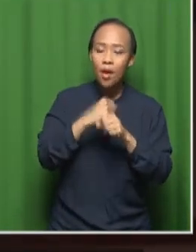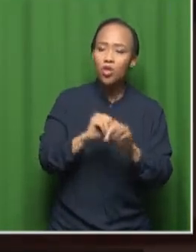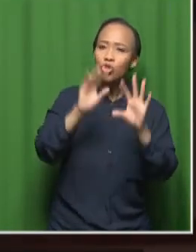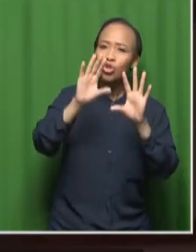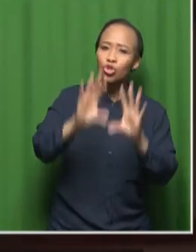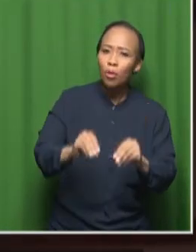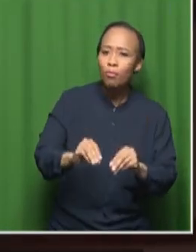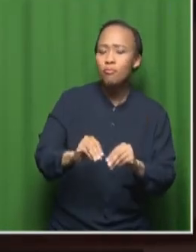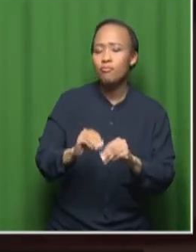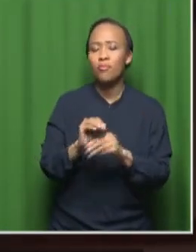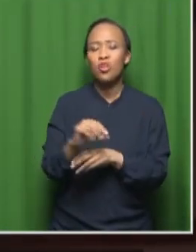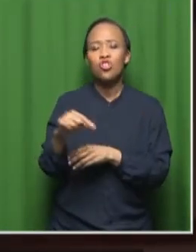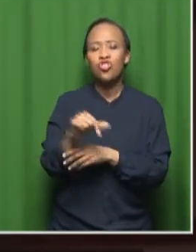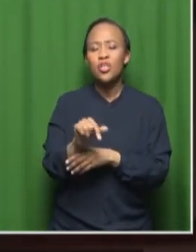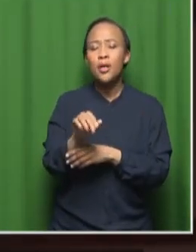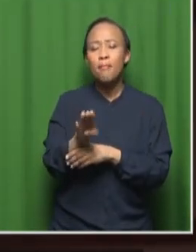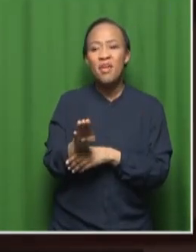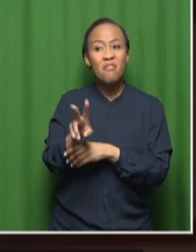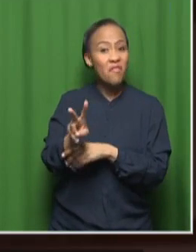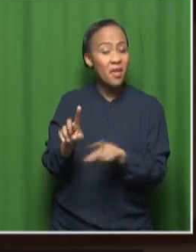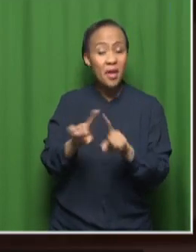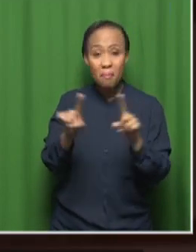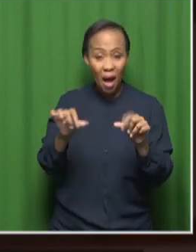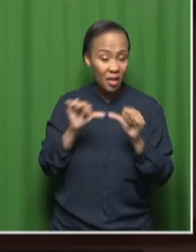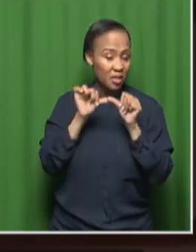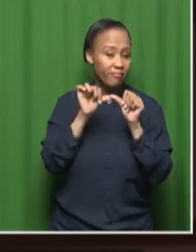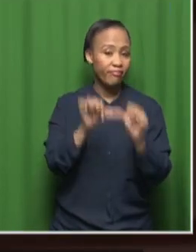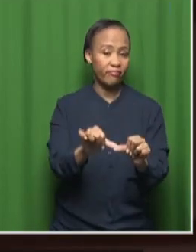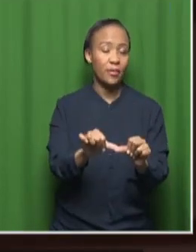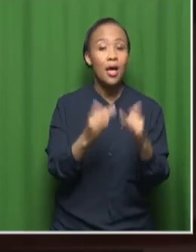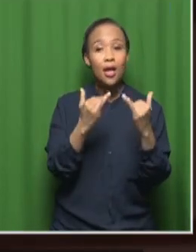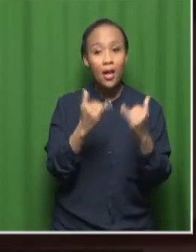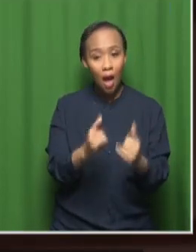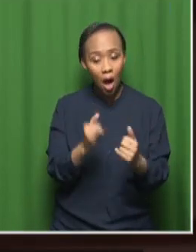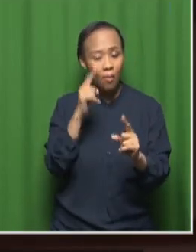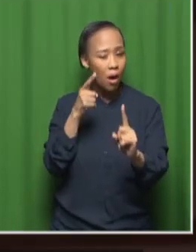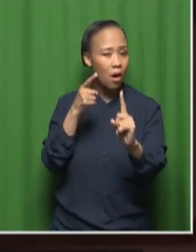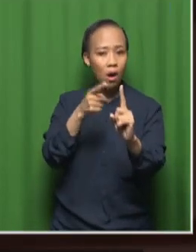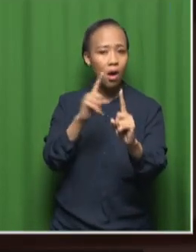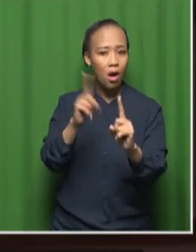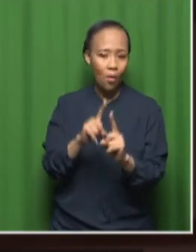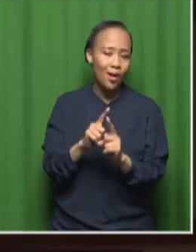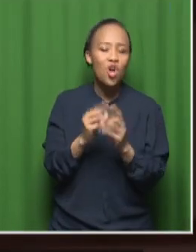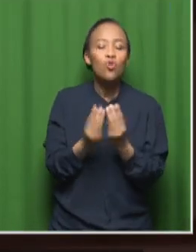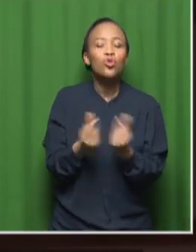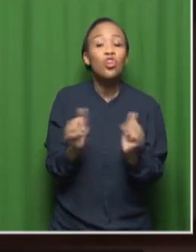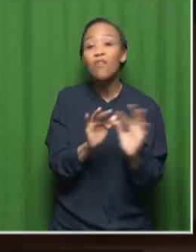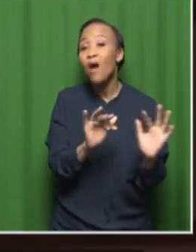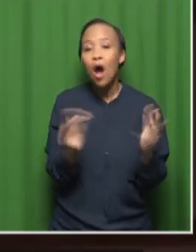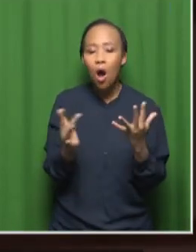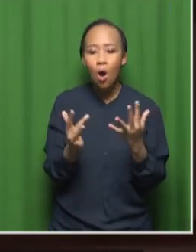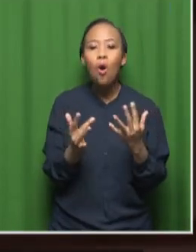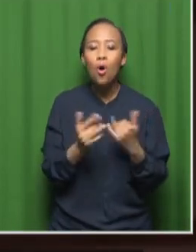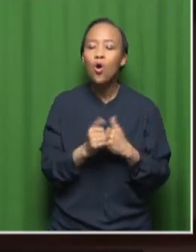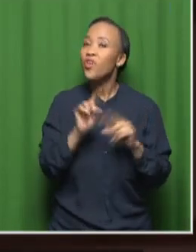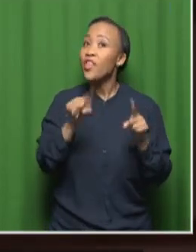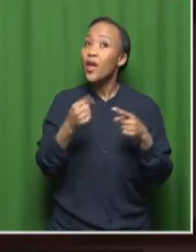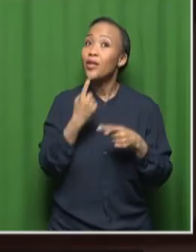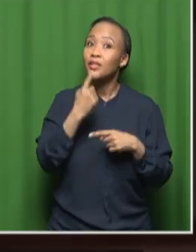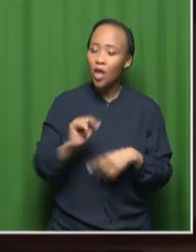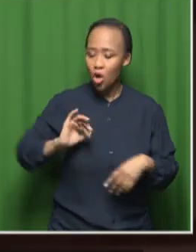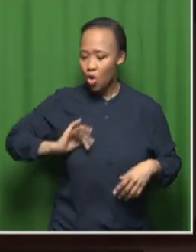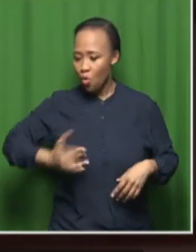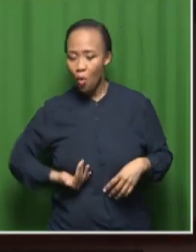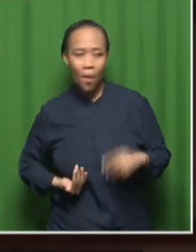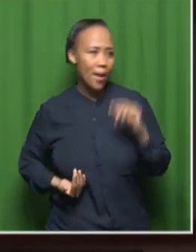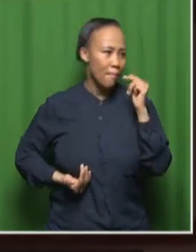happen. Now that it has happened, how do we address those issues? So that is how it was included there in the book. You cannot write and say men must stop this, women must stop